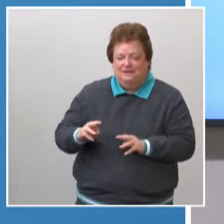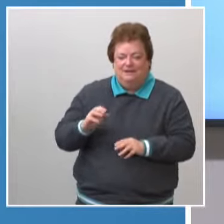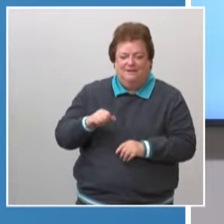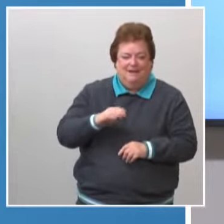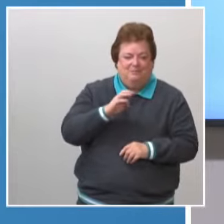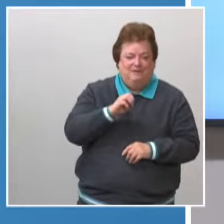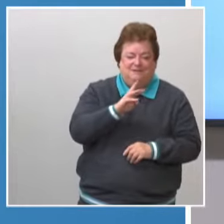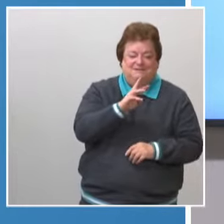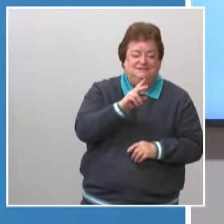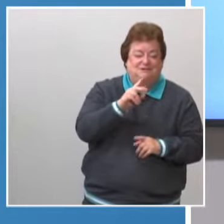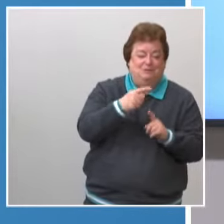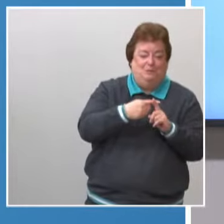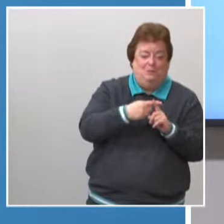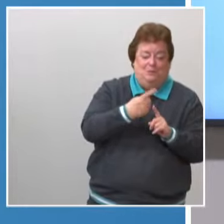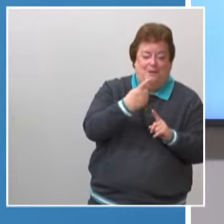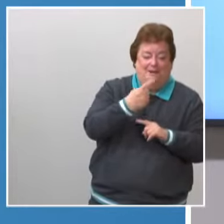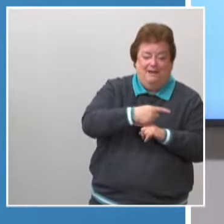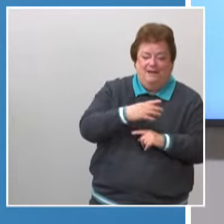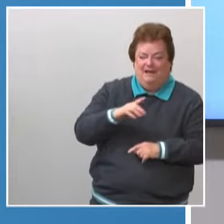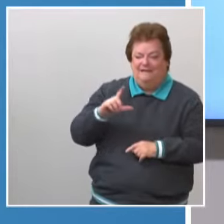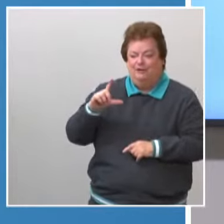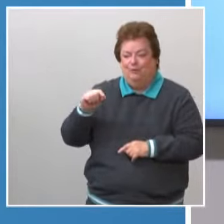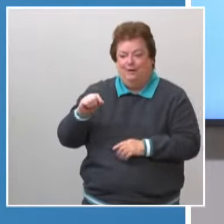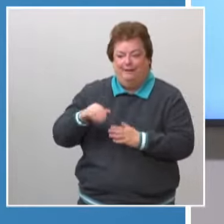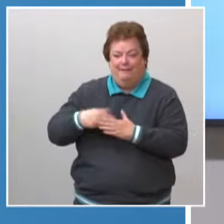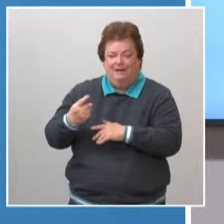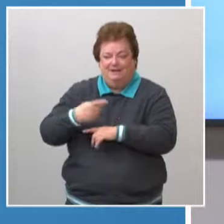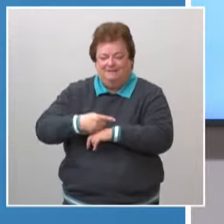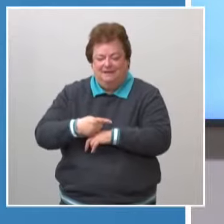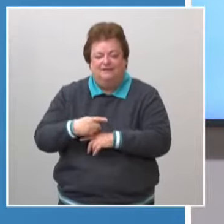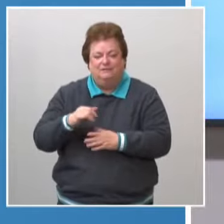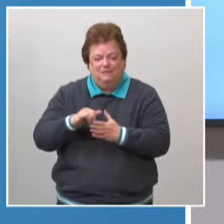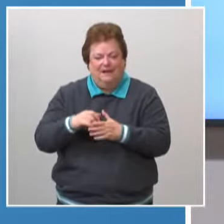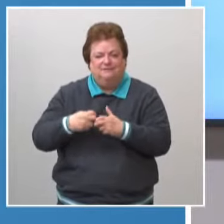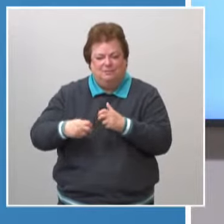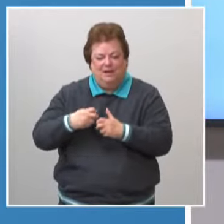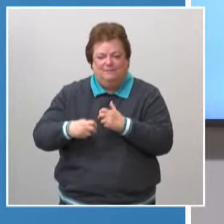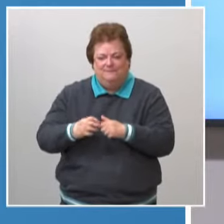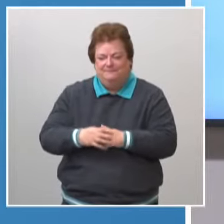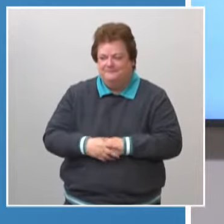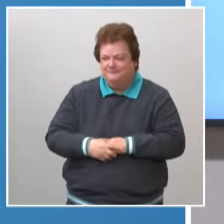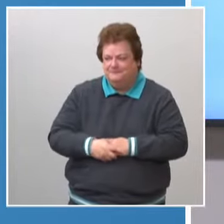day and, 20 the next has been a problem.